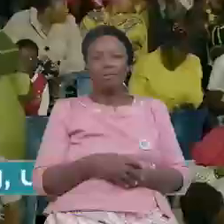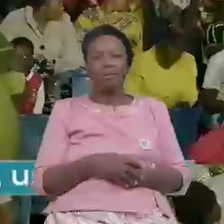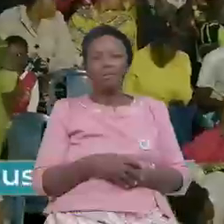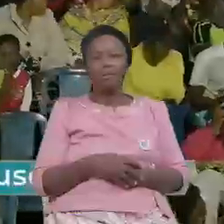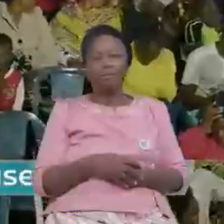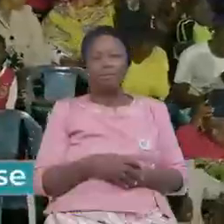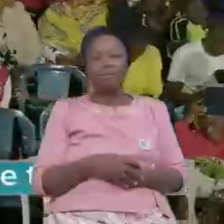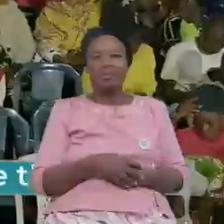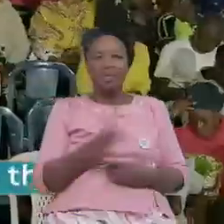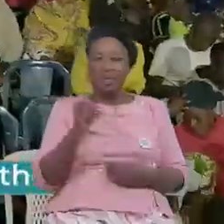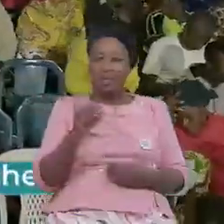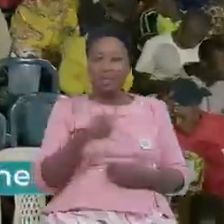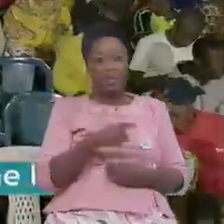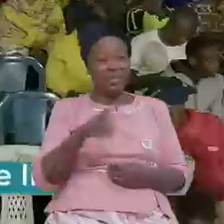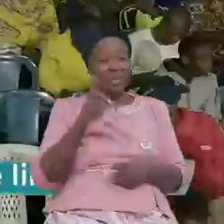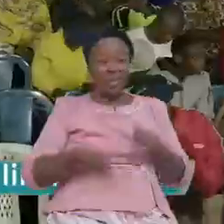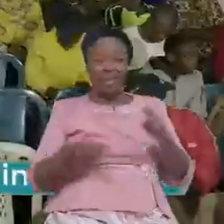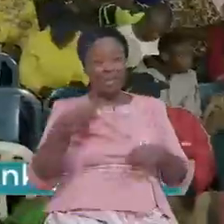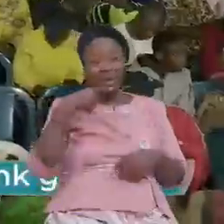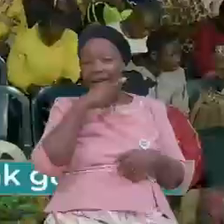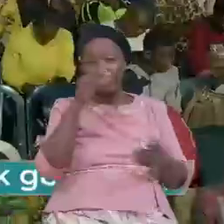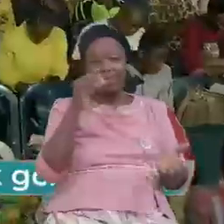They are born again. They have been delivered.